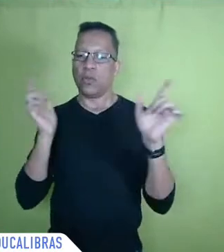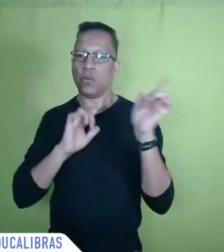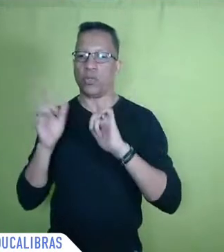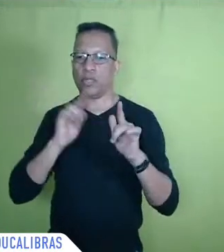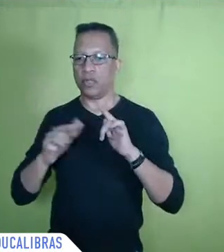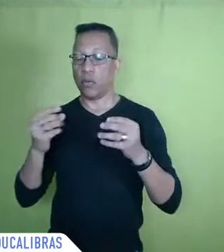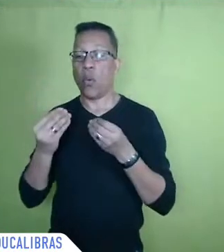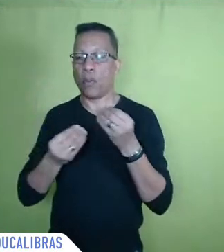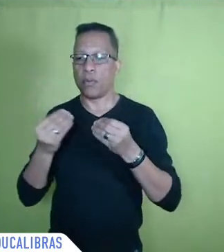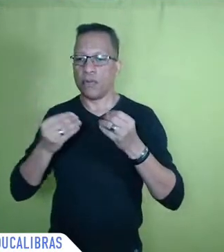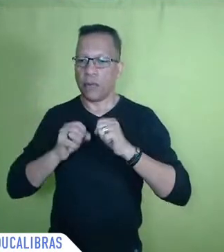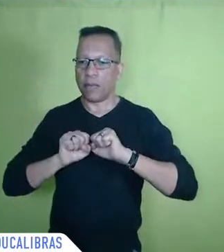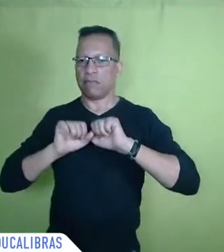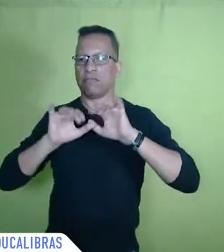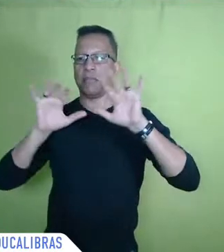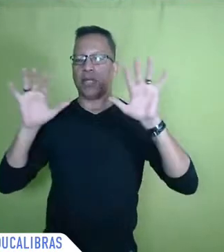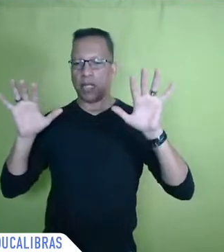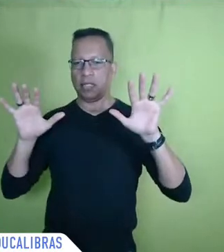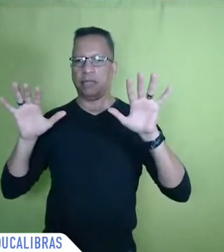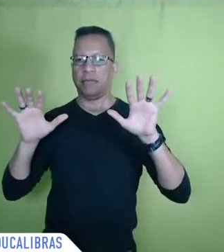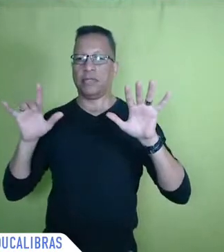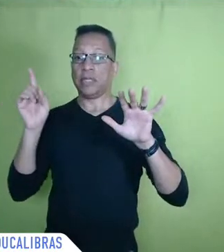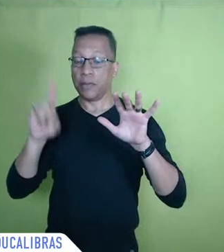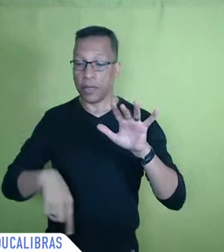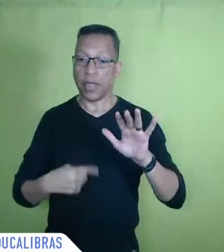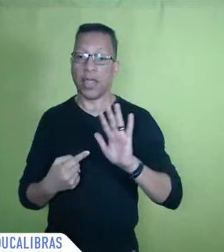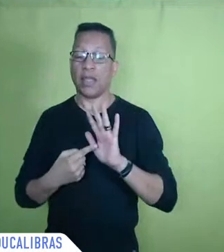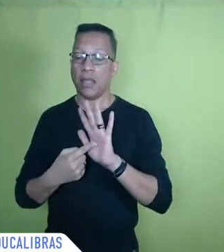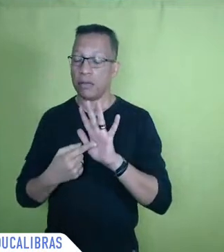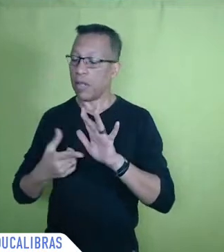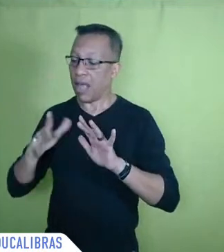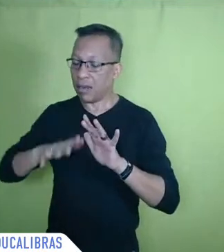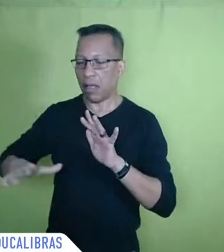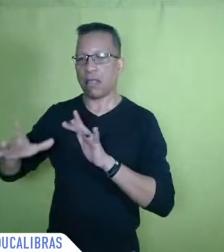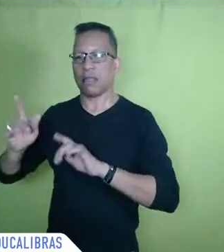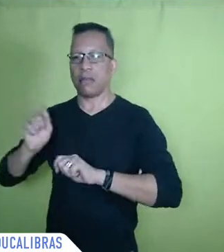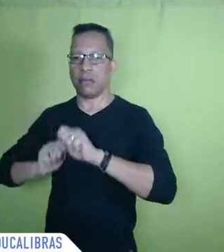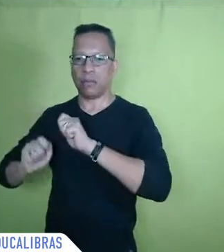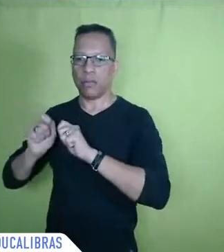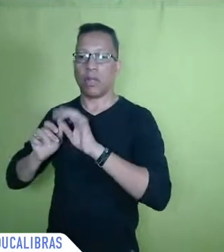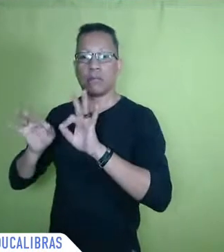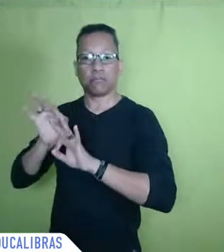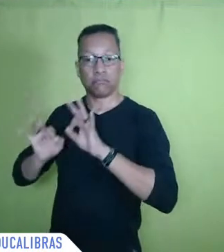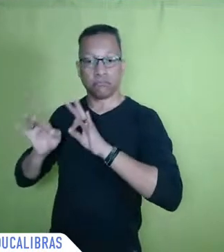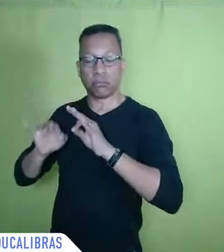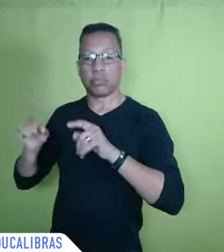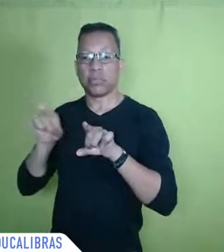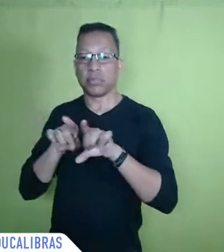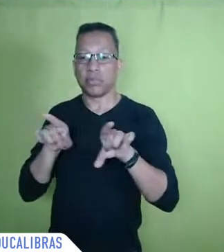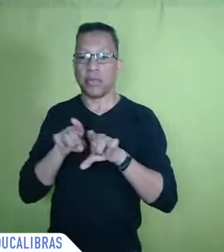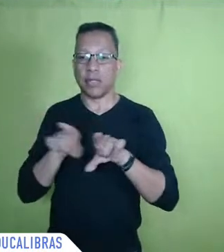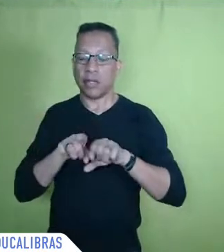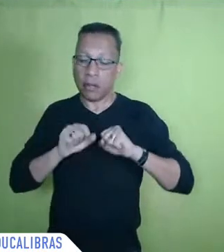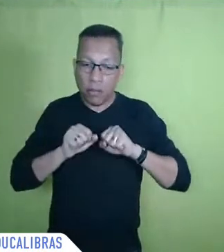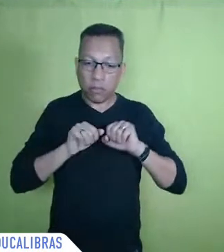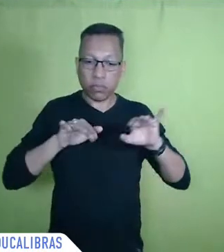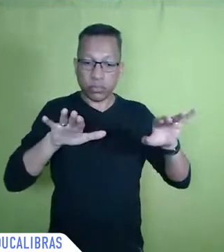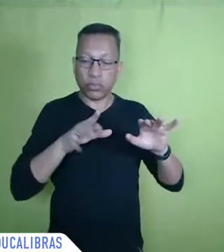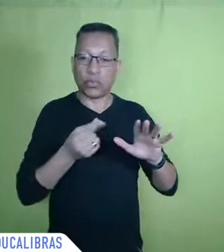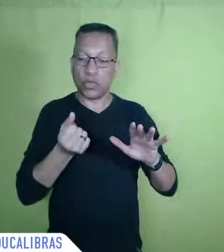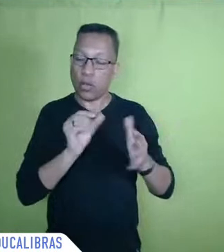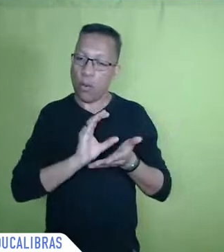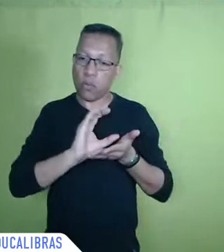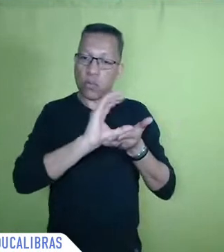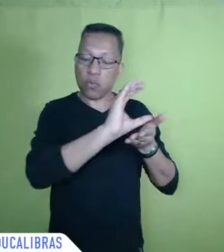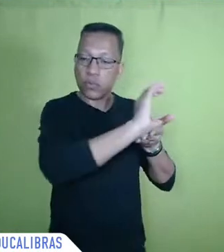can be done in a very transparent fashion. And this is good for the taxation system, and this